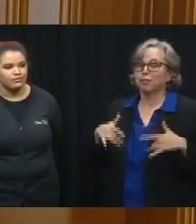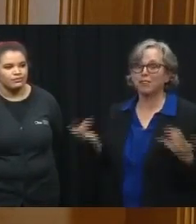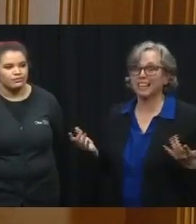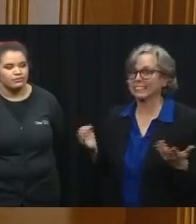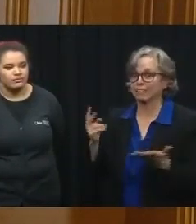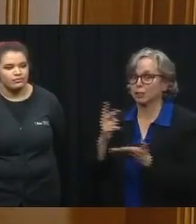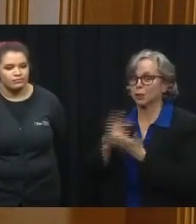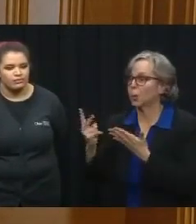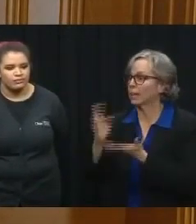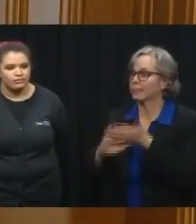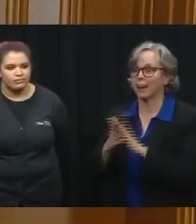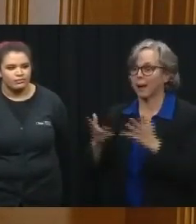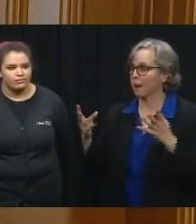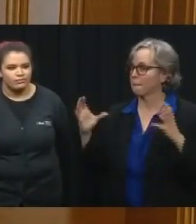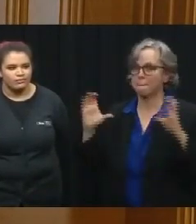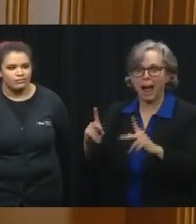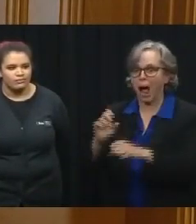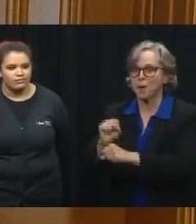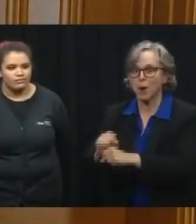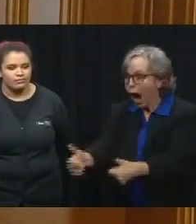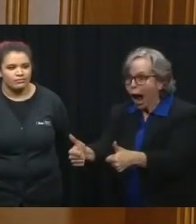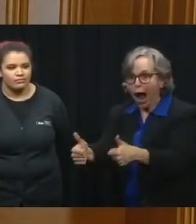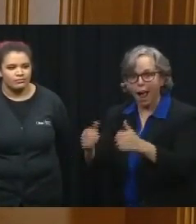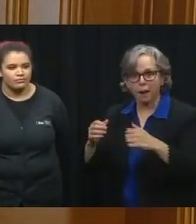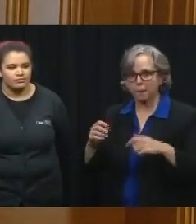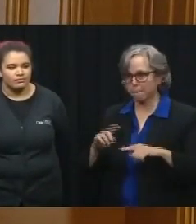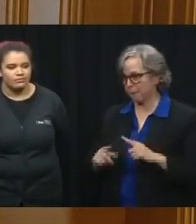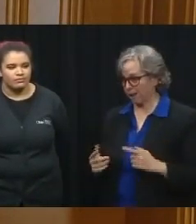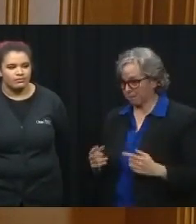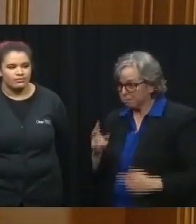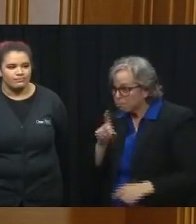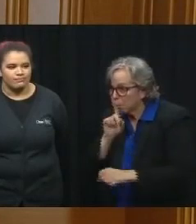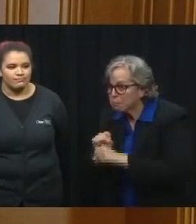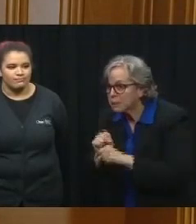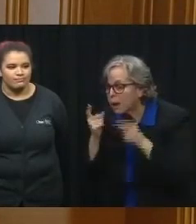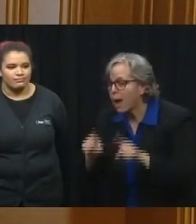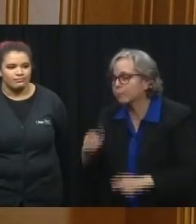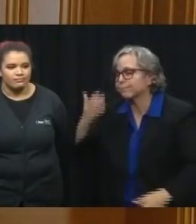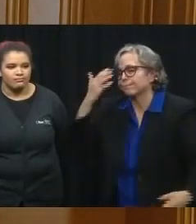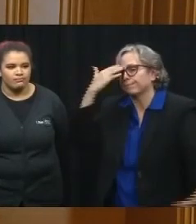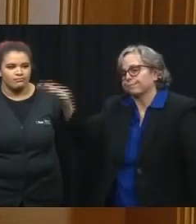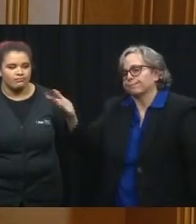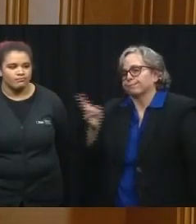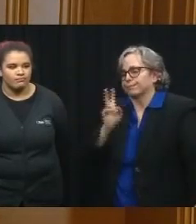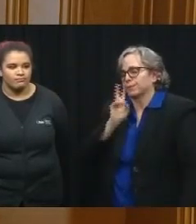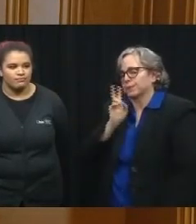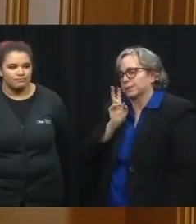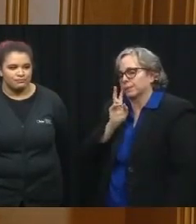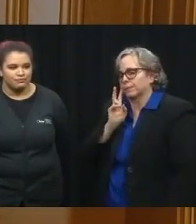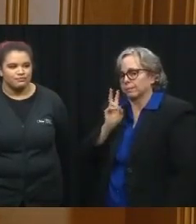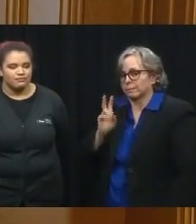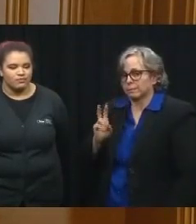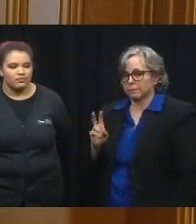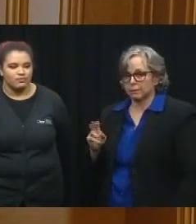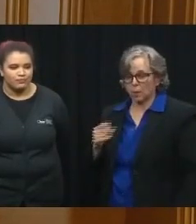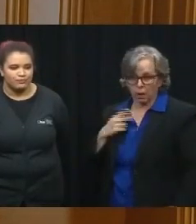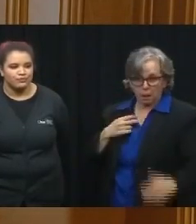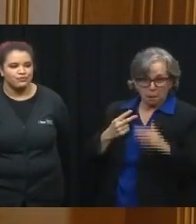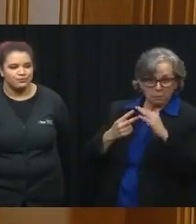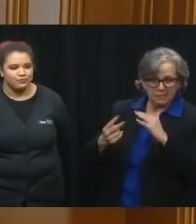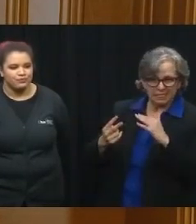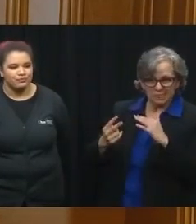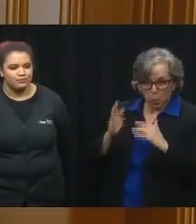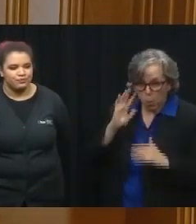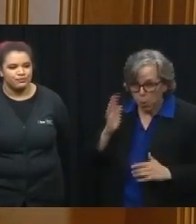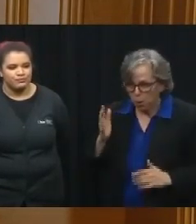just going to have to see where we are. But, look, we're planning that this probably is not going to peak out in Ohio, as I said, until roughly,